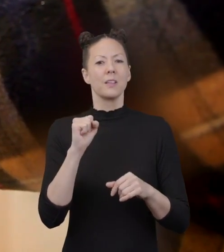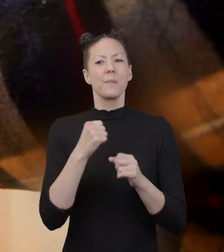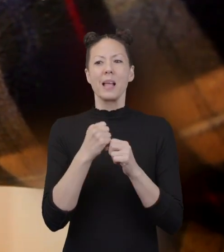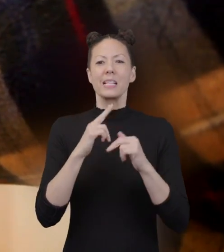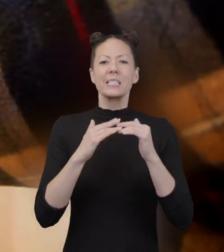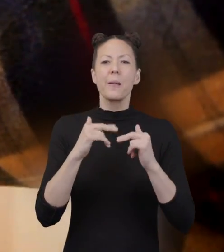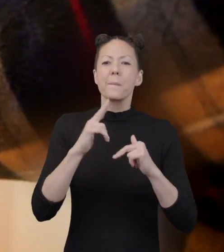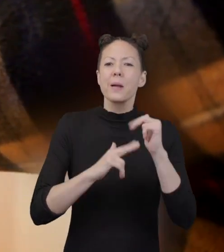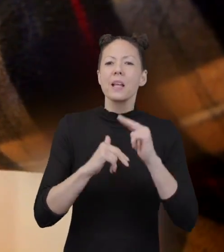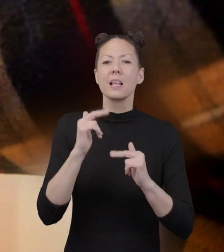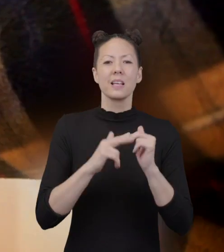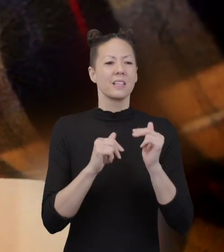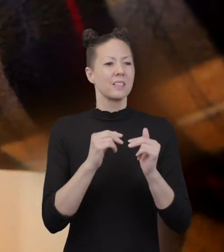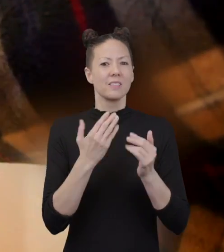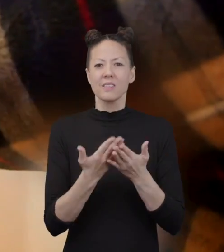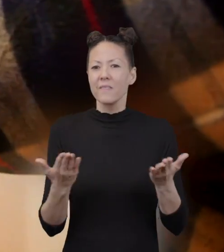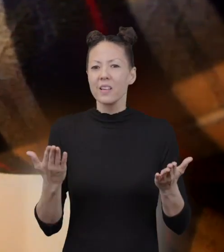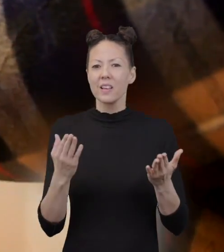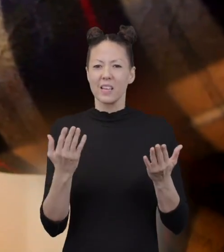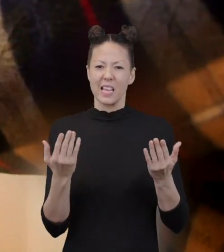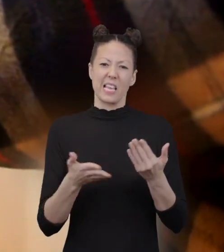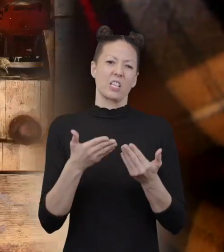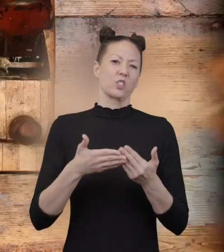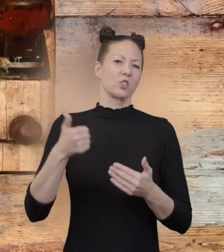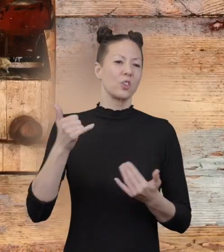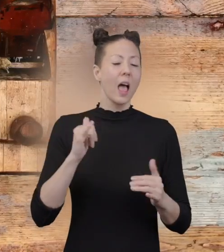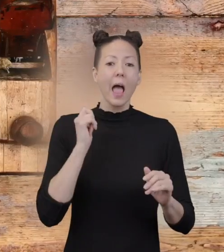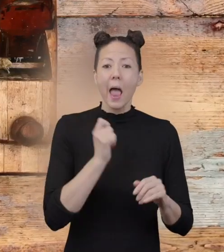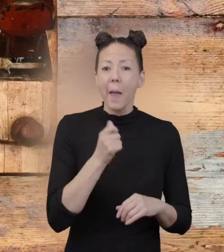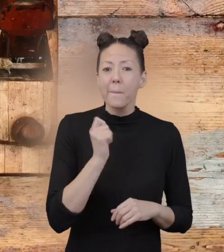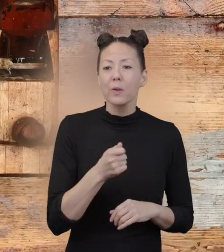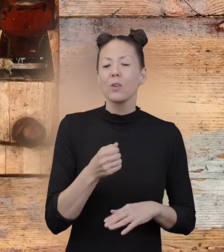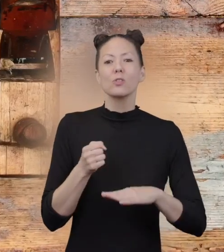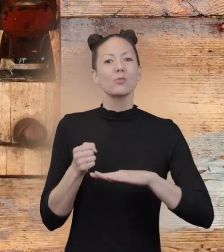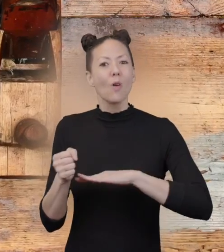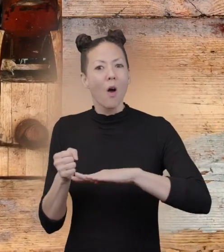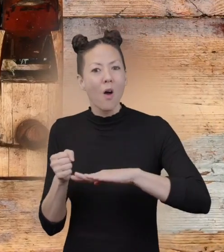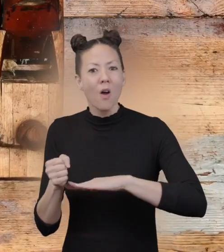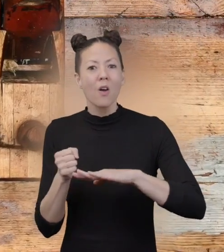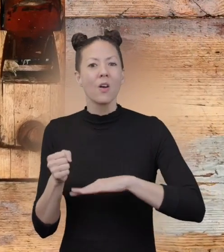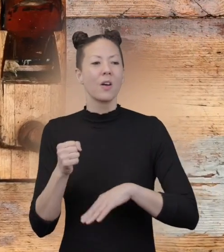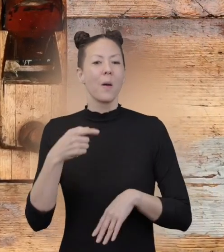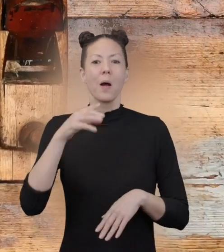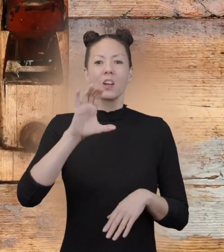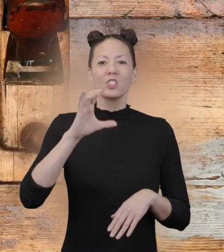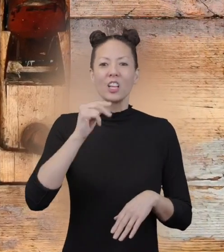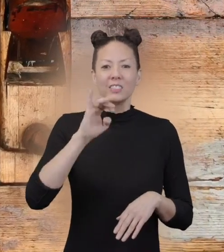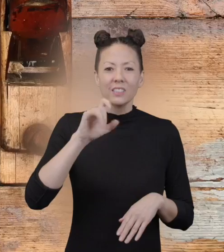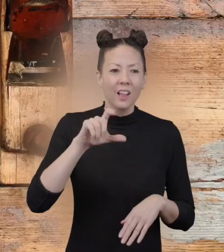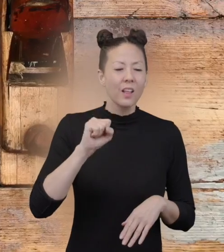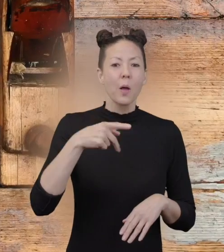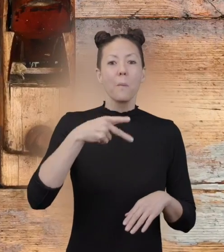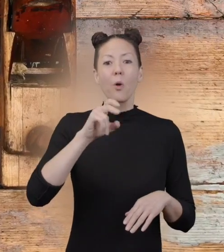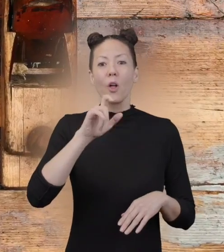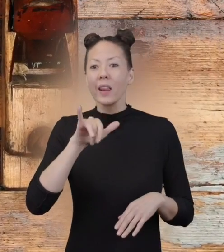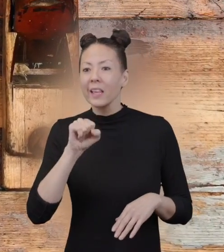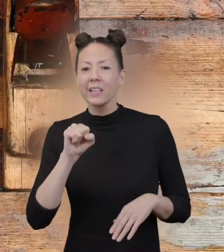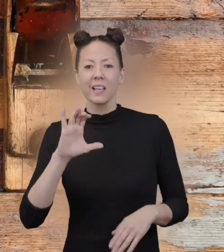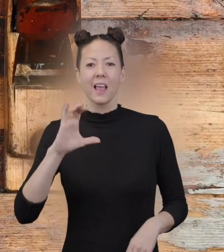allow them to build stuff more easily. Hammers, saws, chisels,